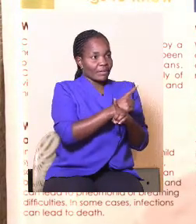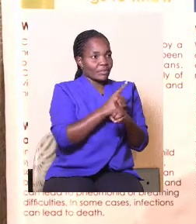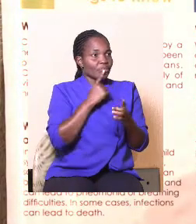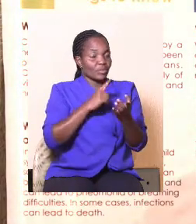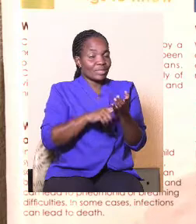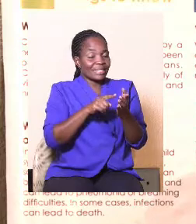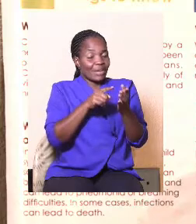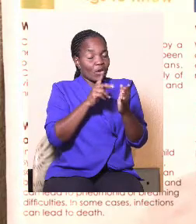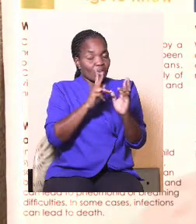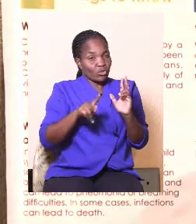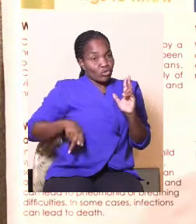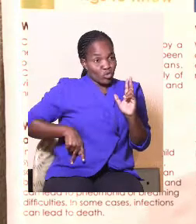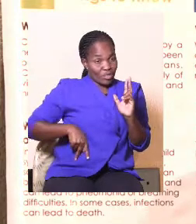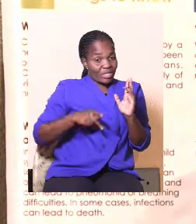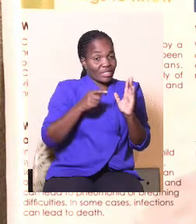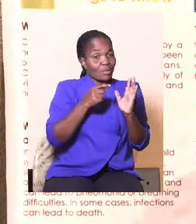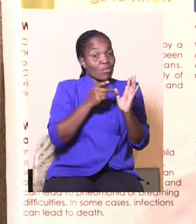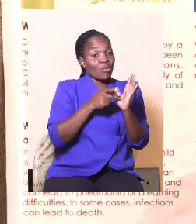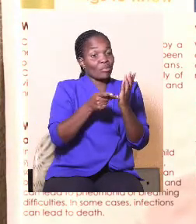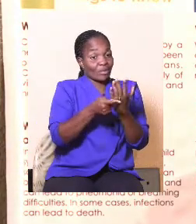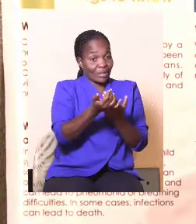that program. So we are also looking after